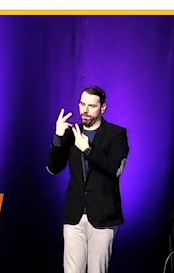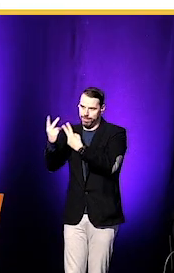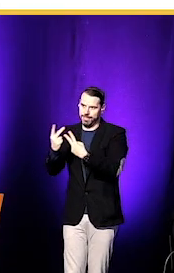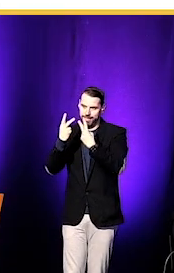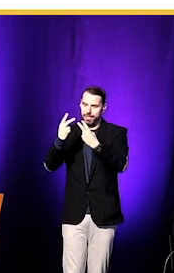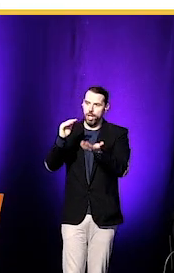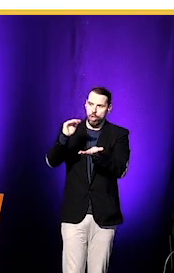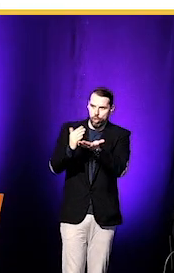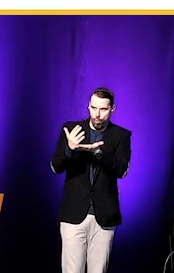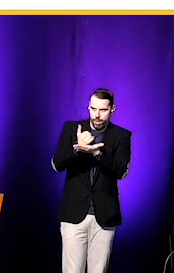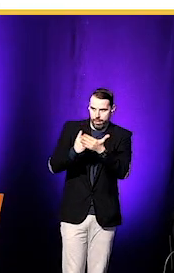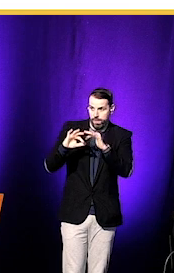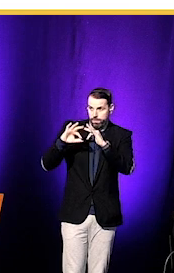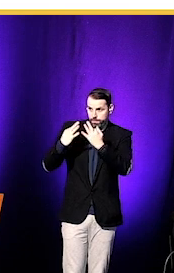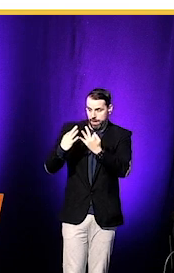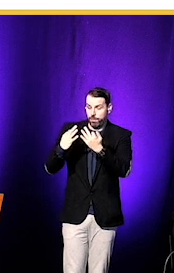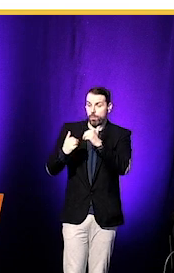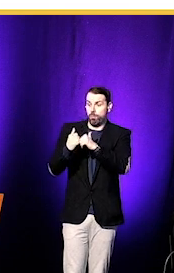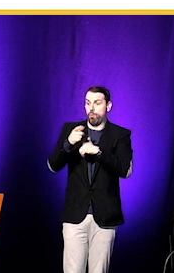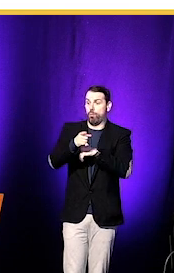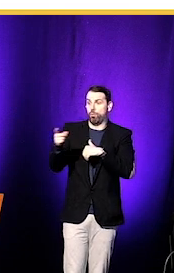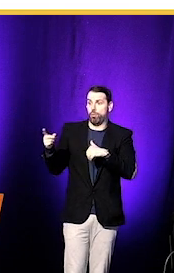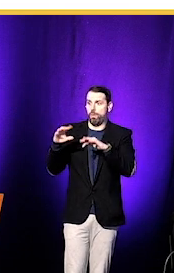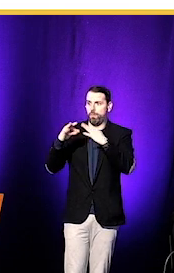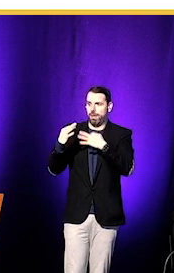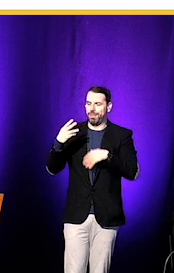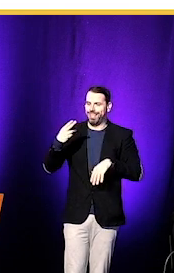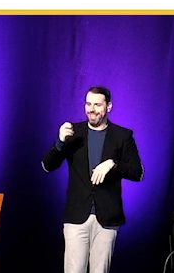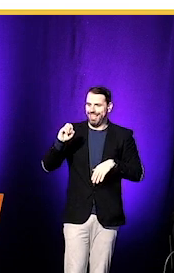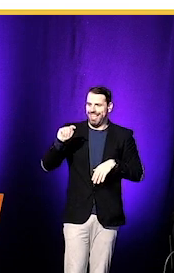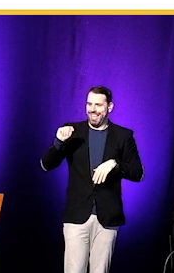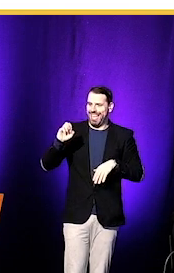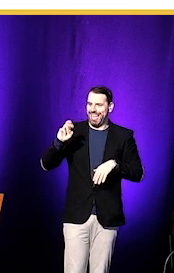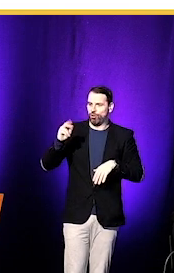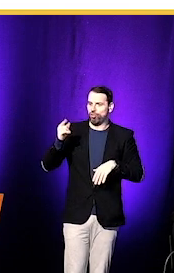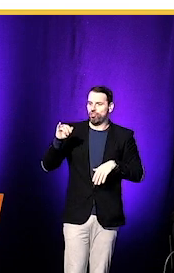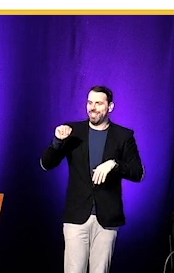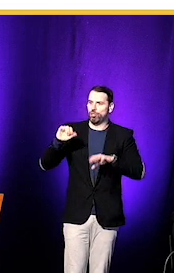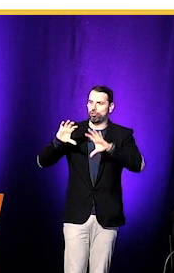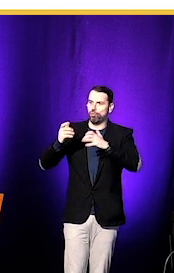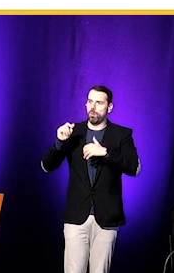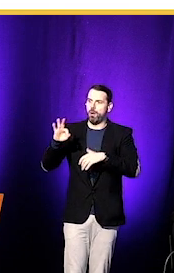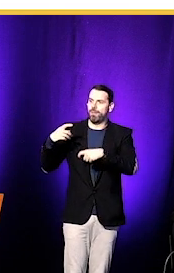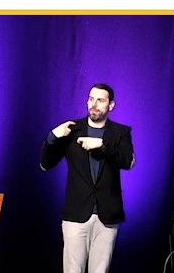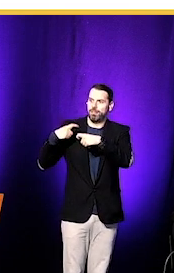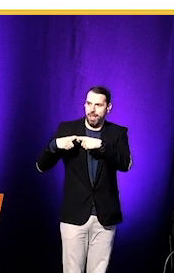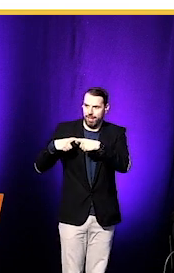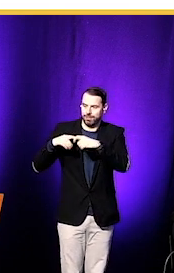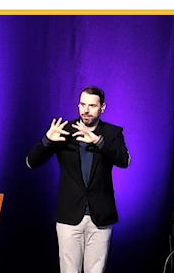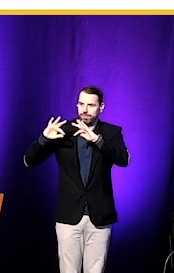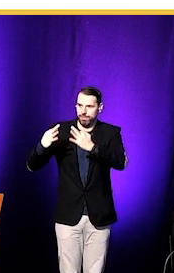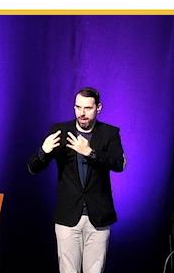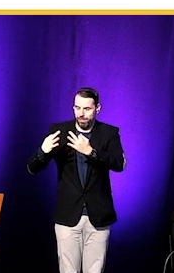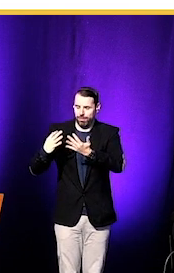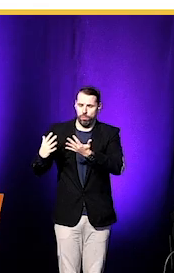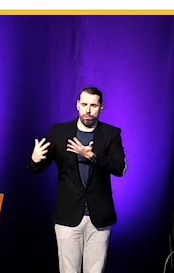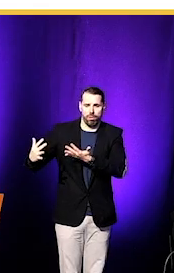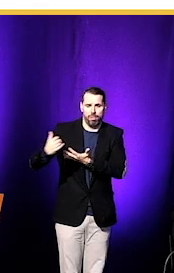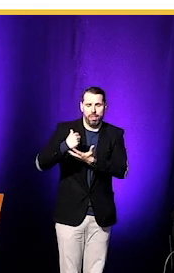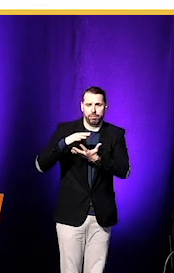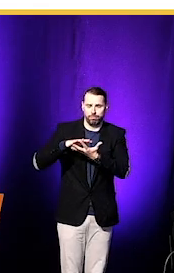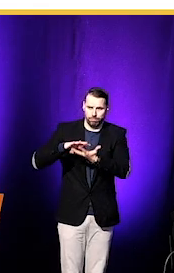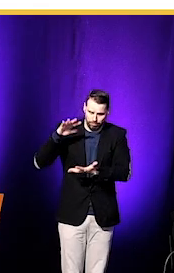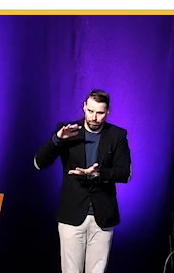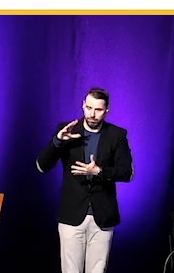low-income communities, the majority of whom were a heterogeneous group of Latinx families, and collected an extensive data set.